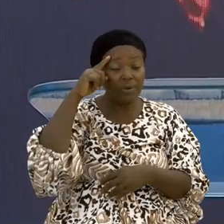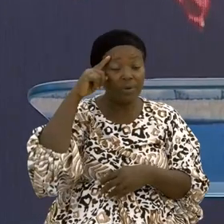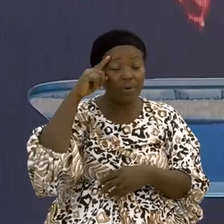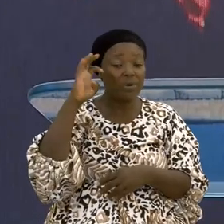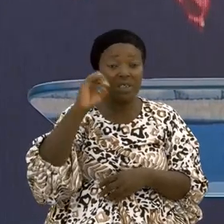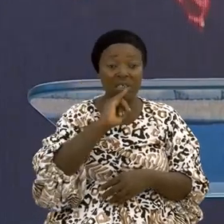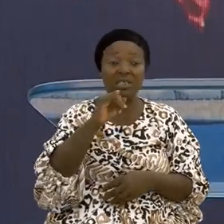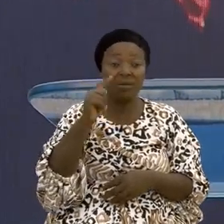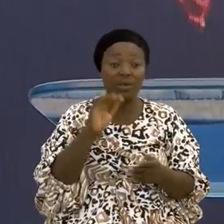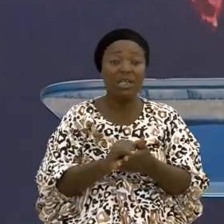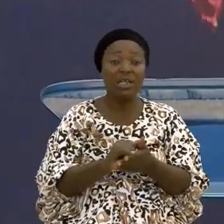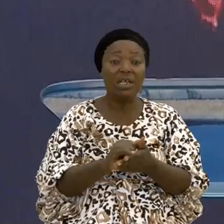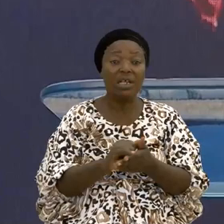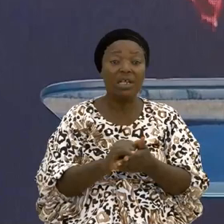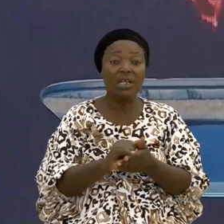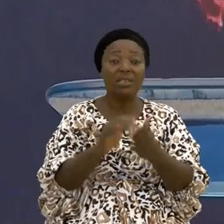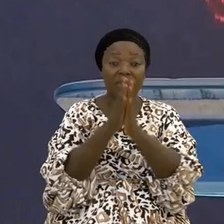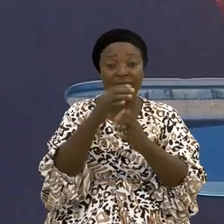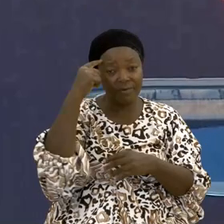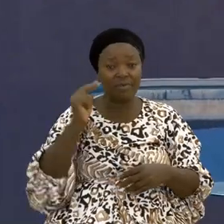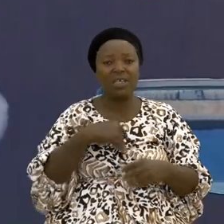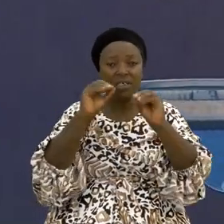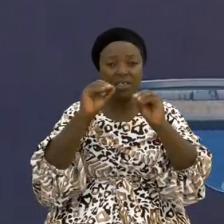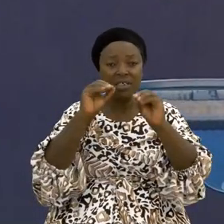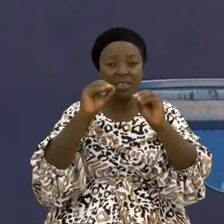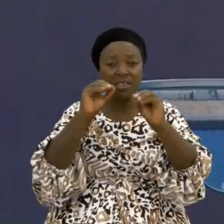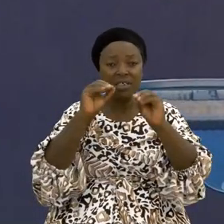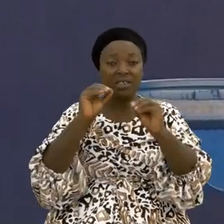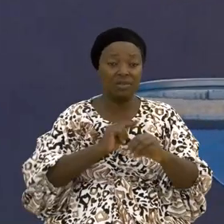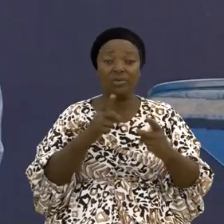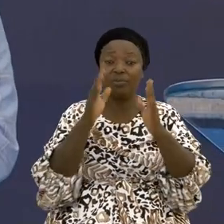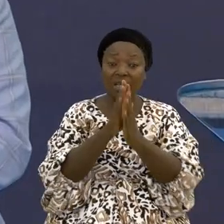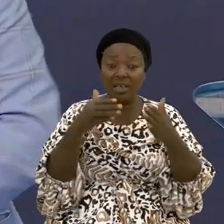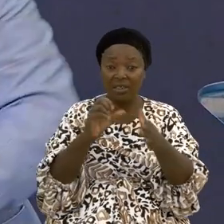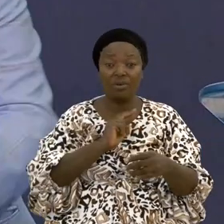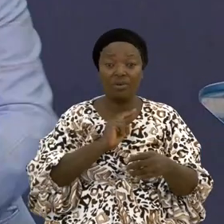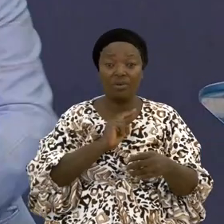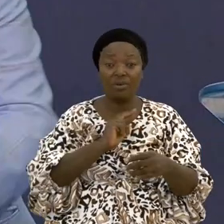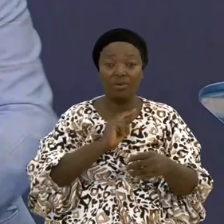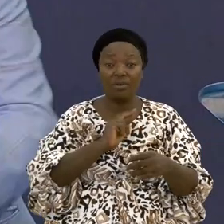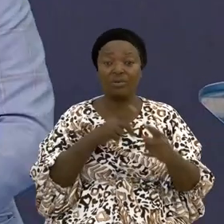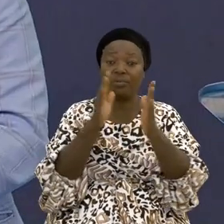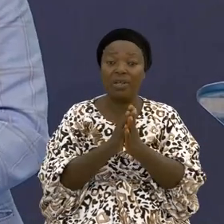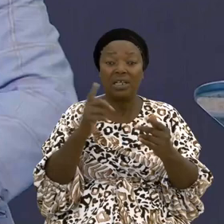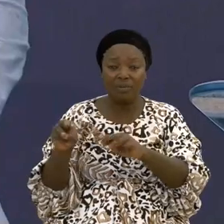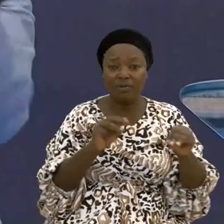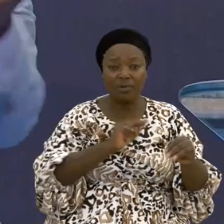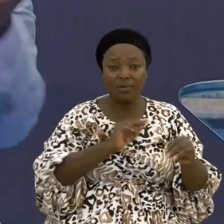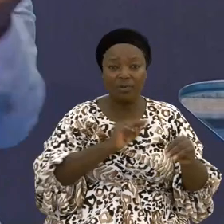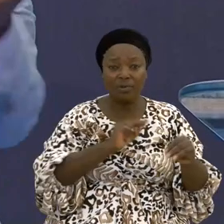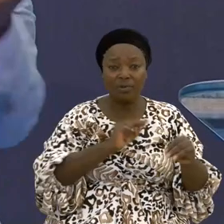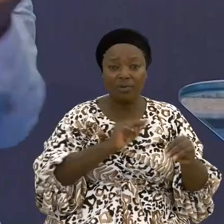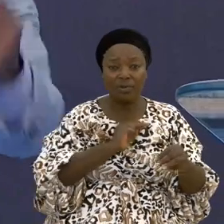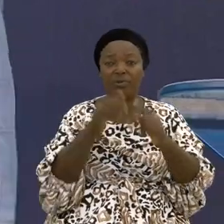the intercessor. He teaches us to pray. He leads us to pray. He moves us to pray.